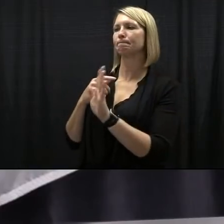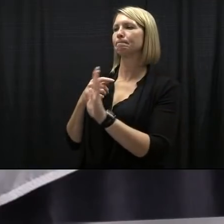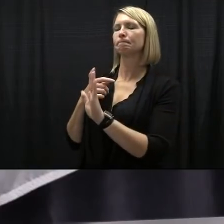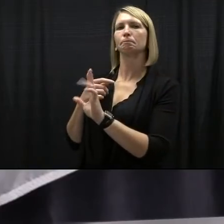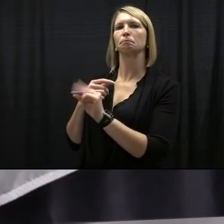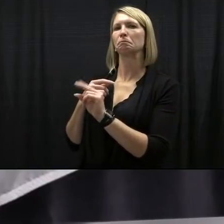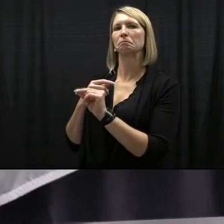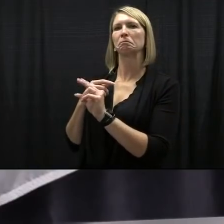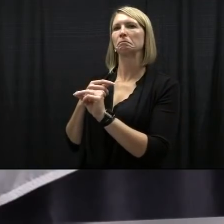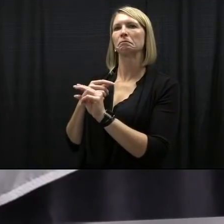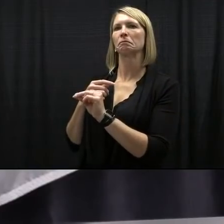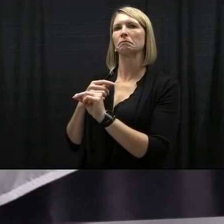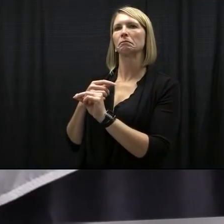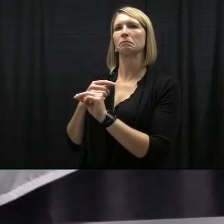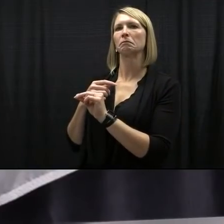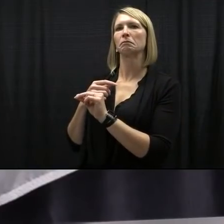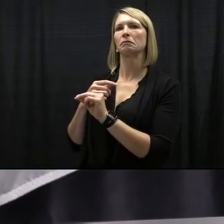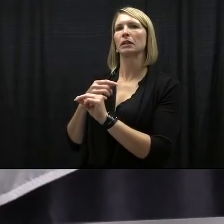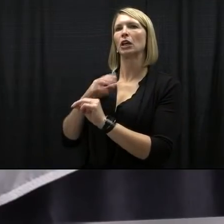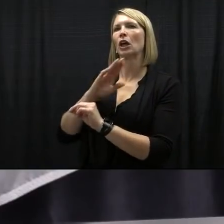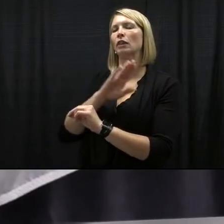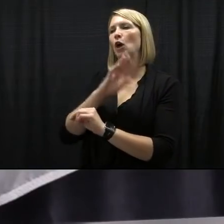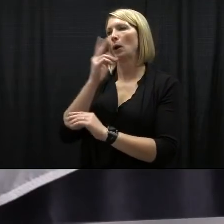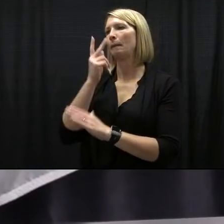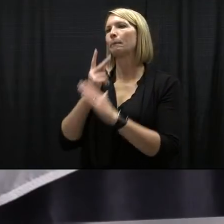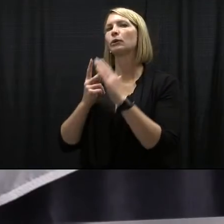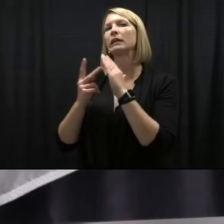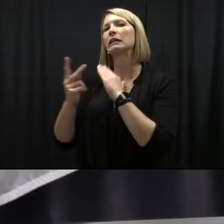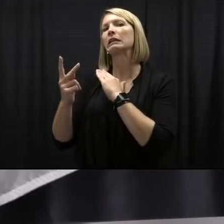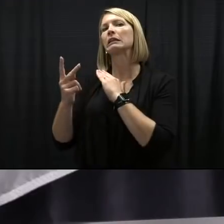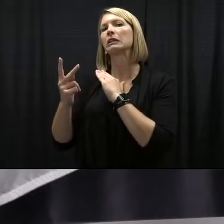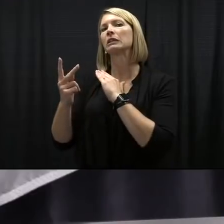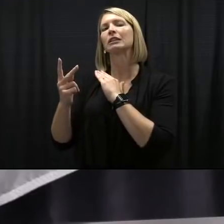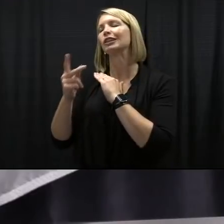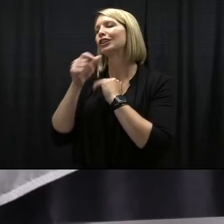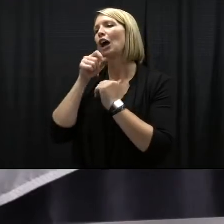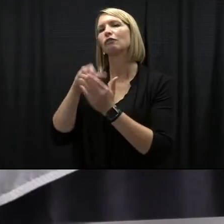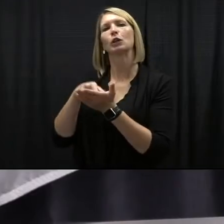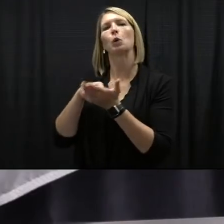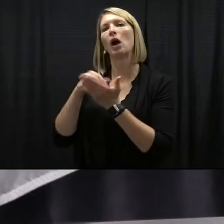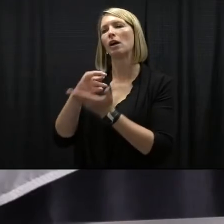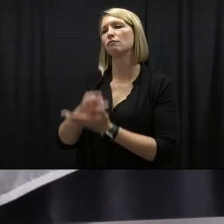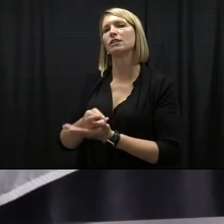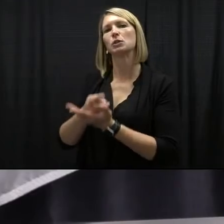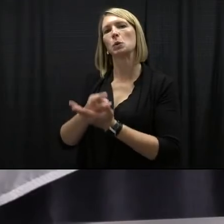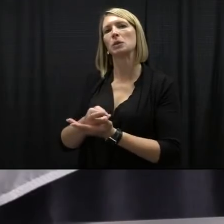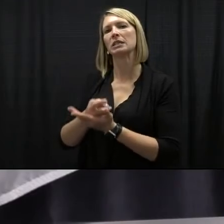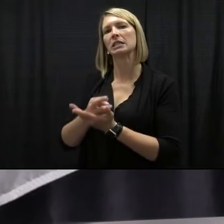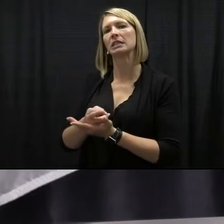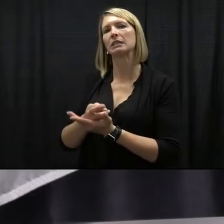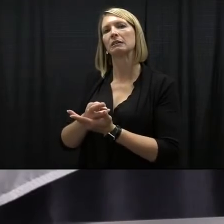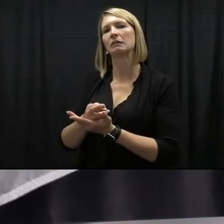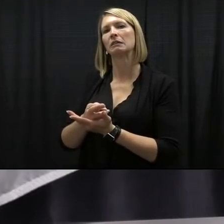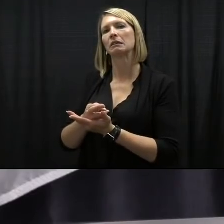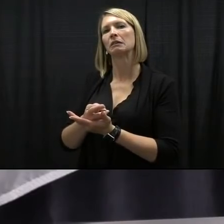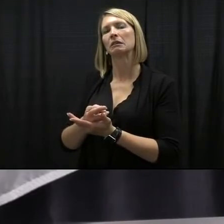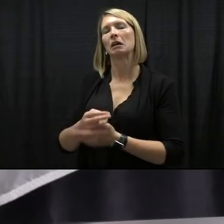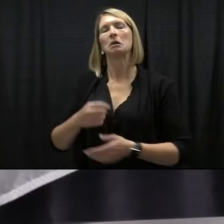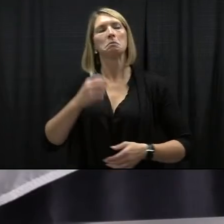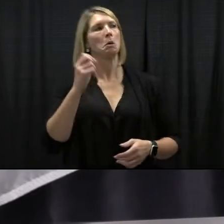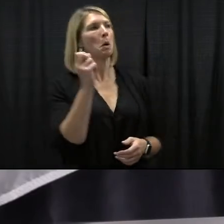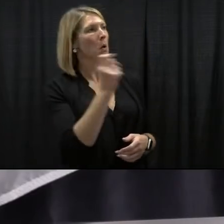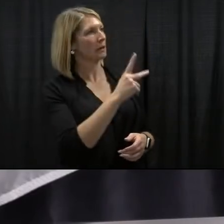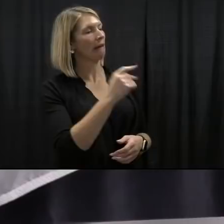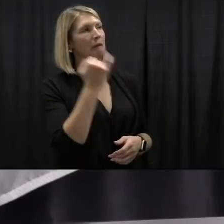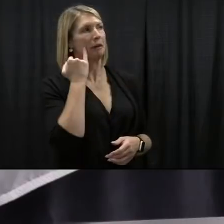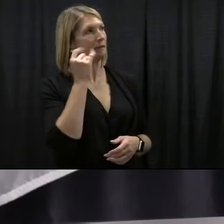their predictive modeling would suggest that they wouldn't require resources at this time. I reassured him that we